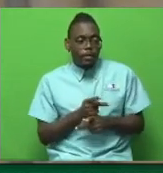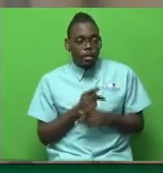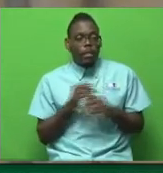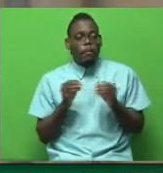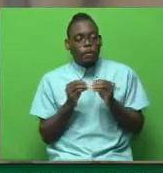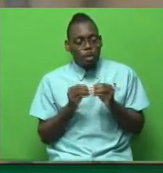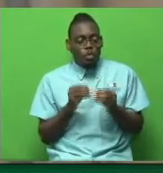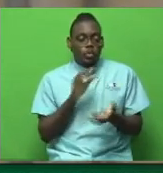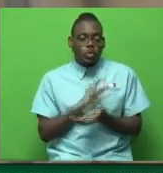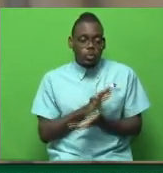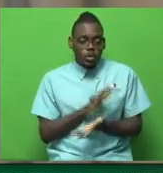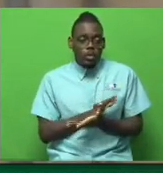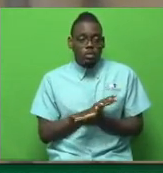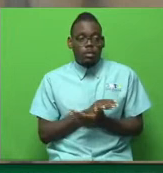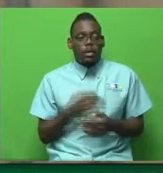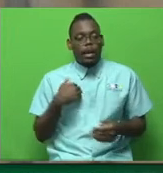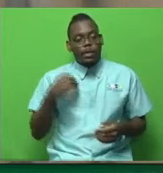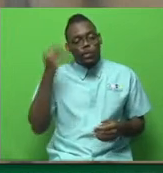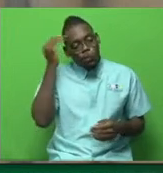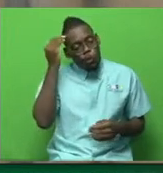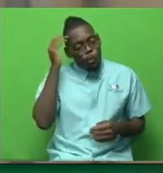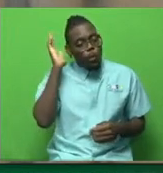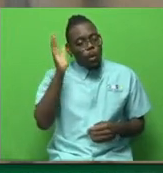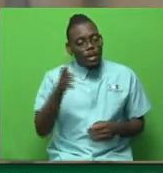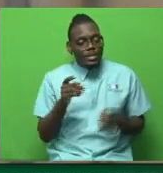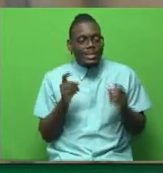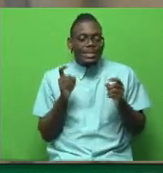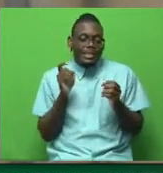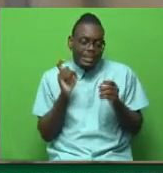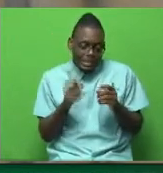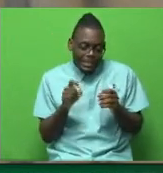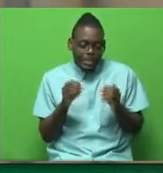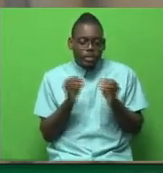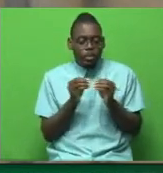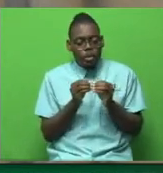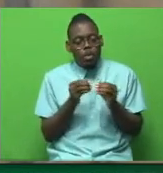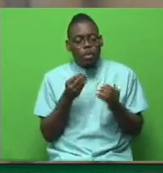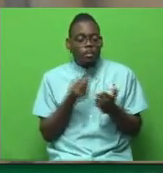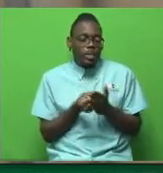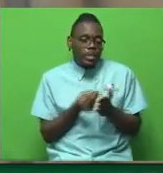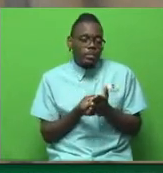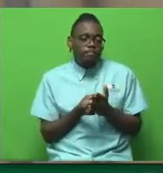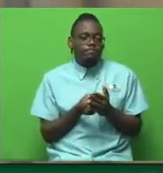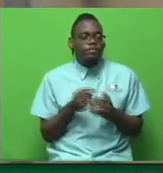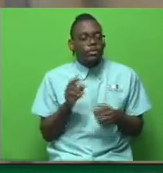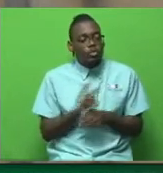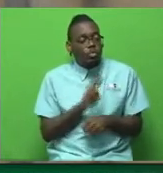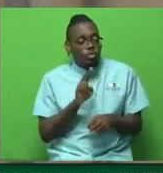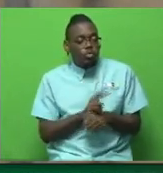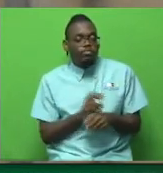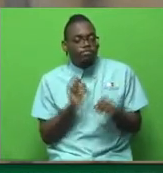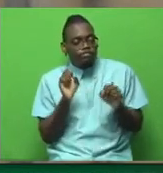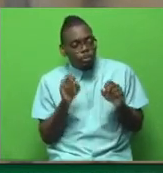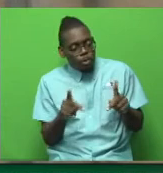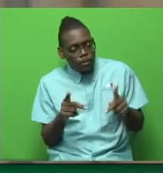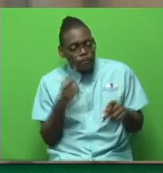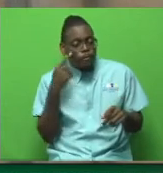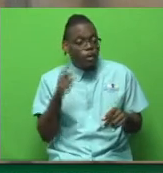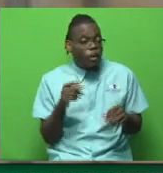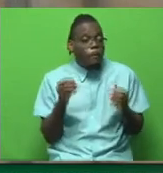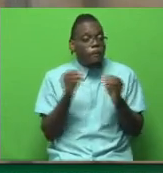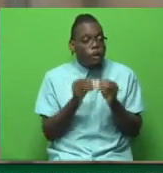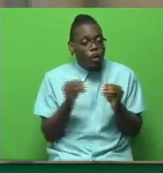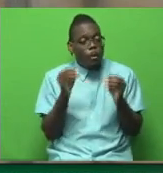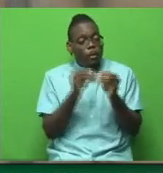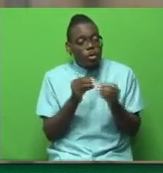funding will be required and therefore we will take advantage of the opportunity in the midterm to get some more funding to deal with